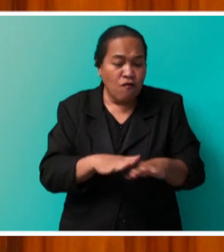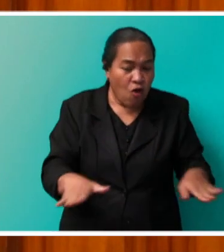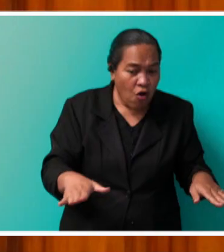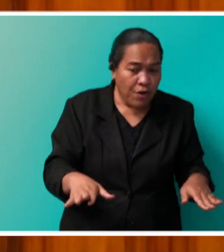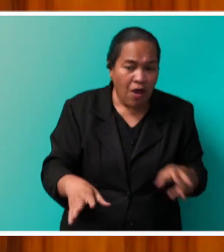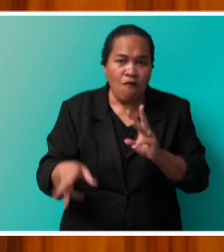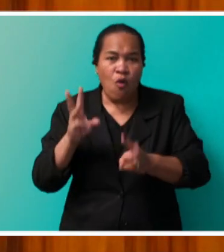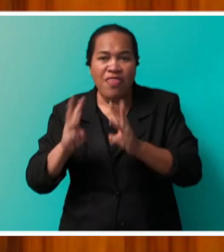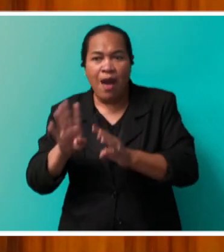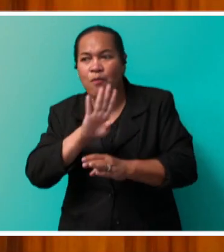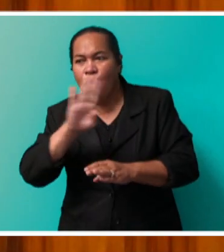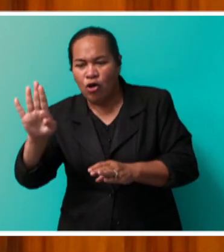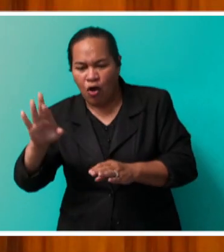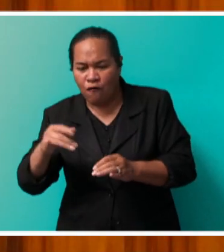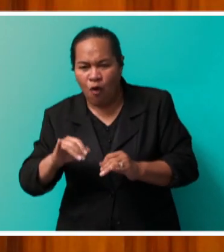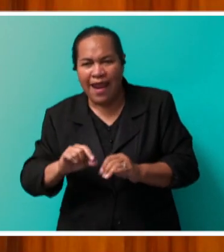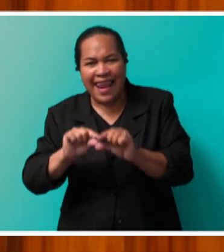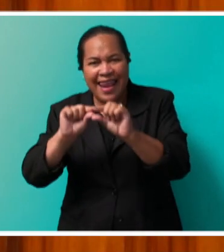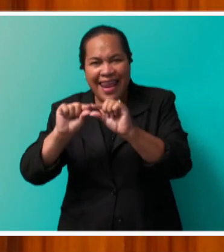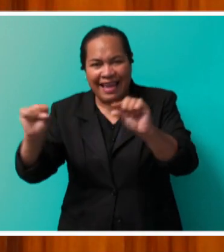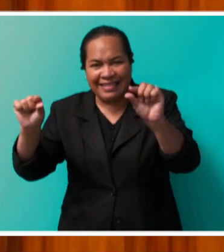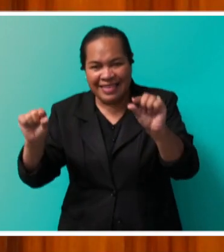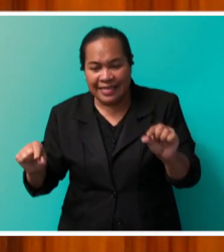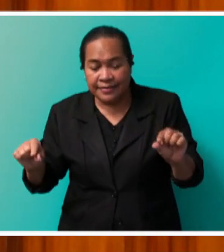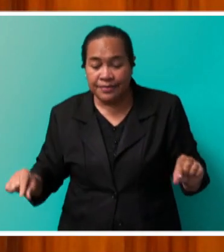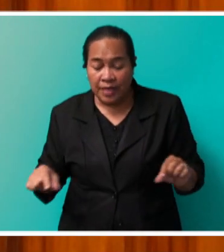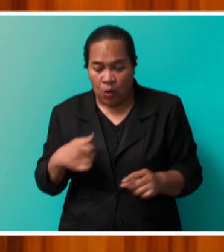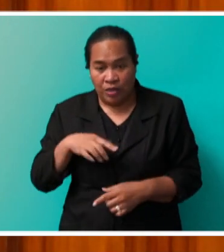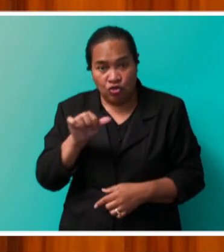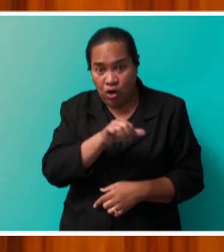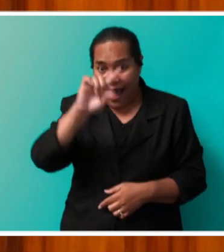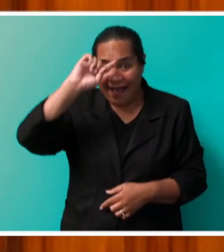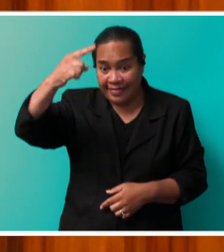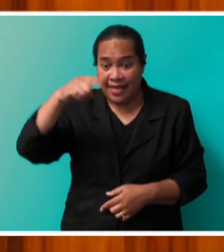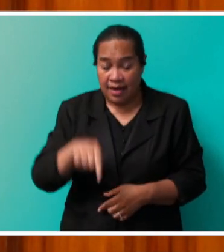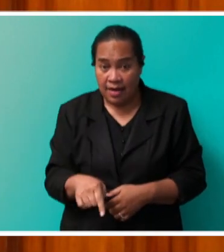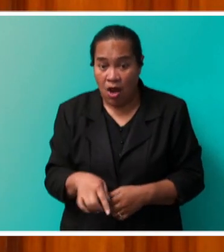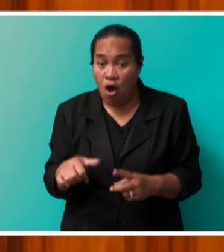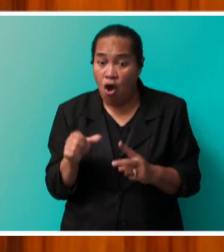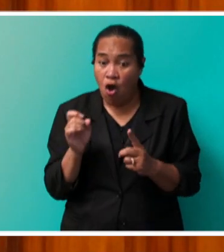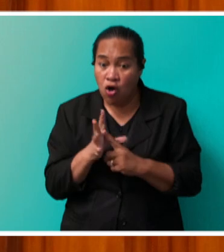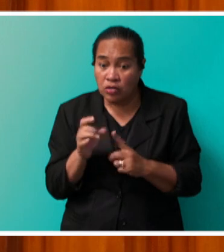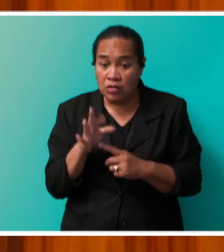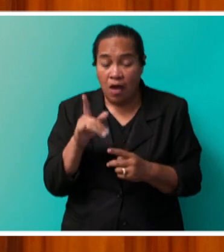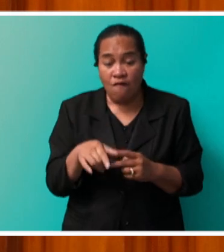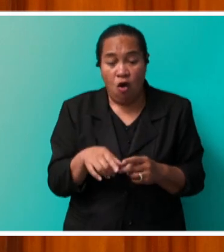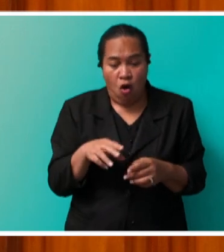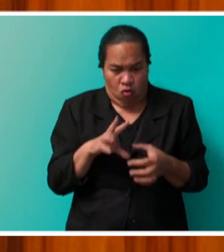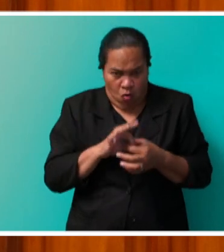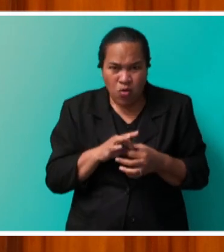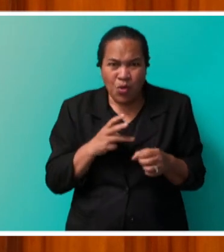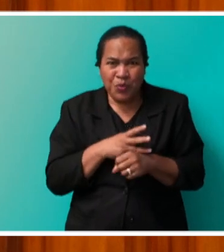weatherboard, or lining. Honorable Speaker, we should also understand that the supply of timber, especially for some native species, for